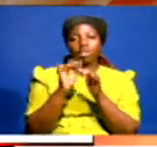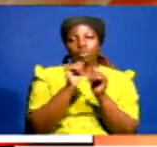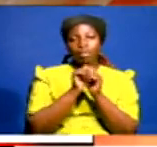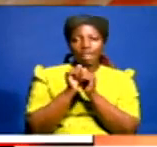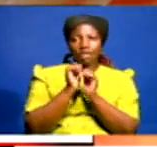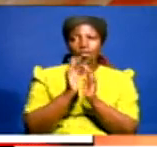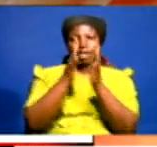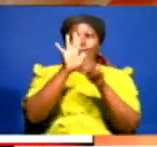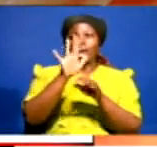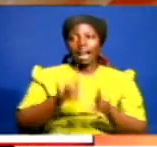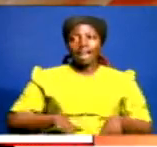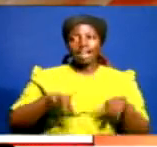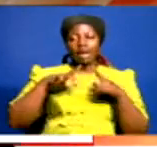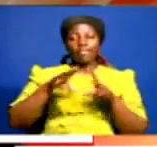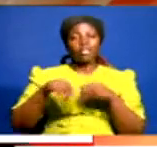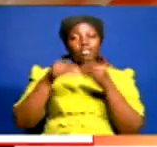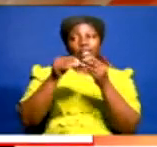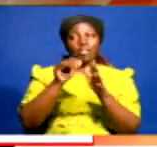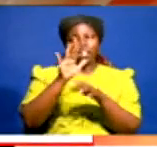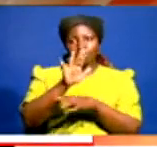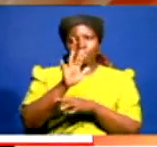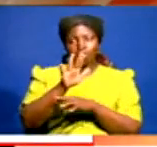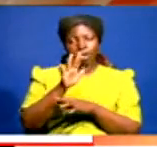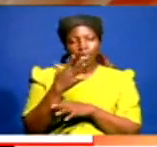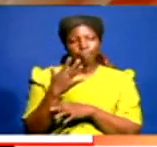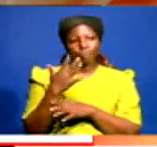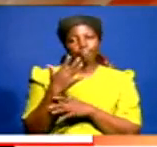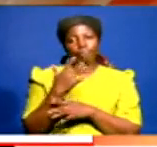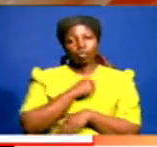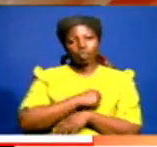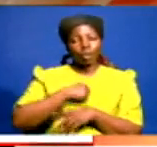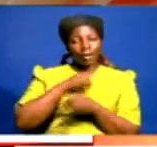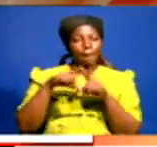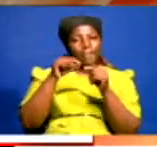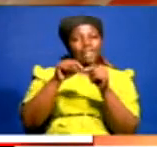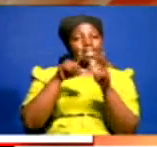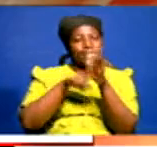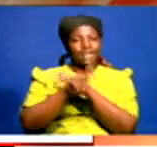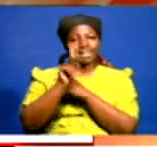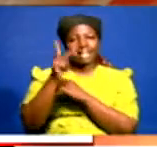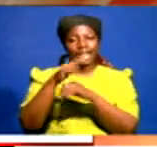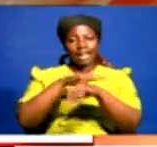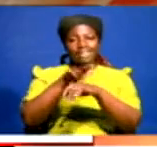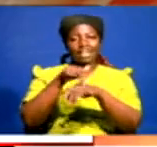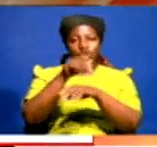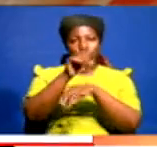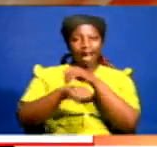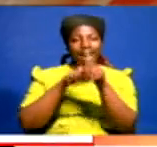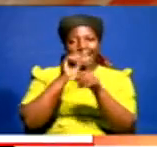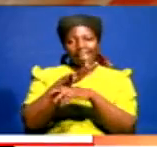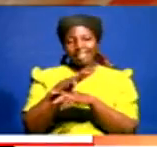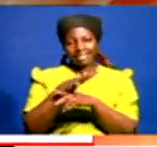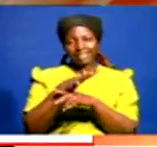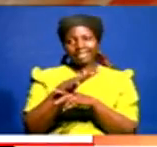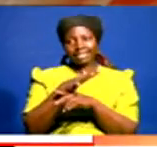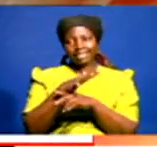the Kenya National Theatre. And our reporter Ruth Wamboi is on standby to give us an update on that